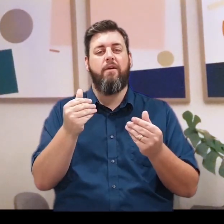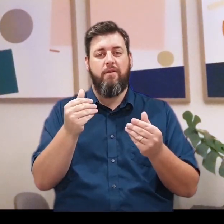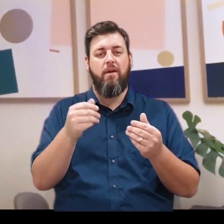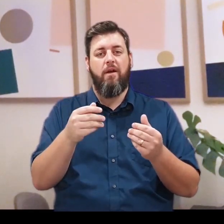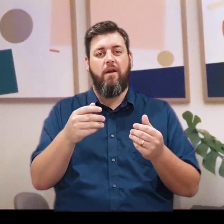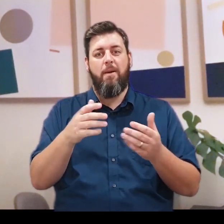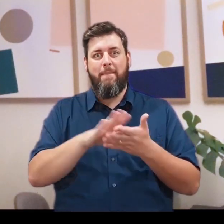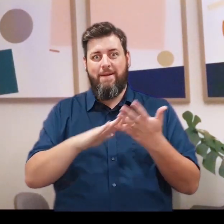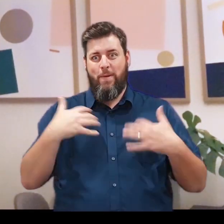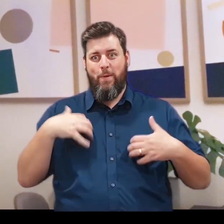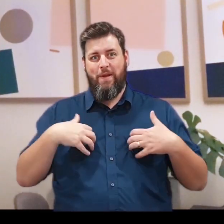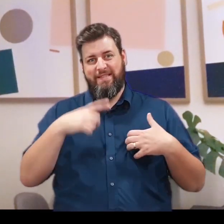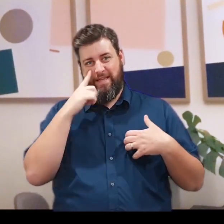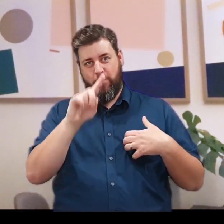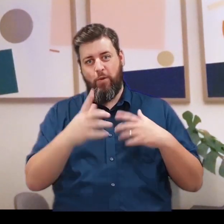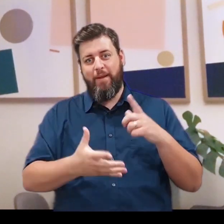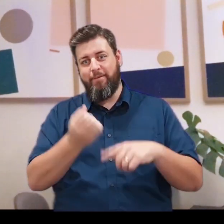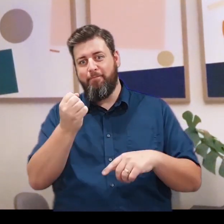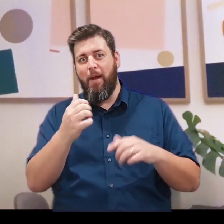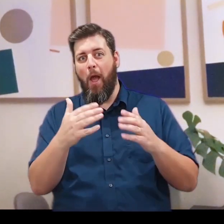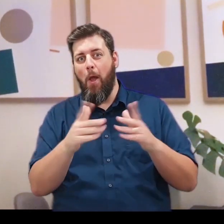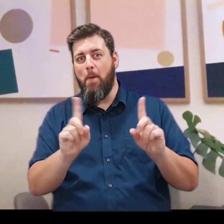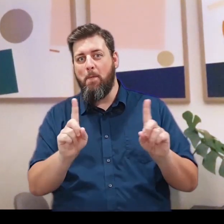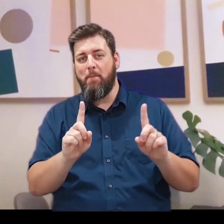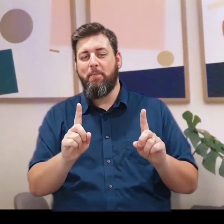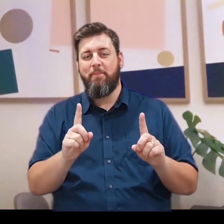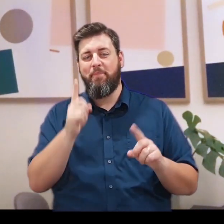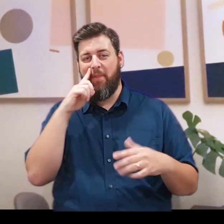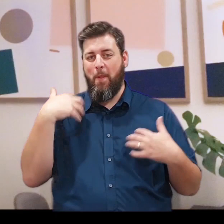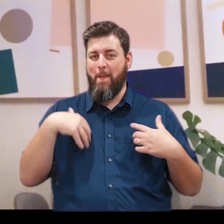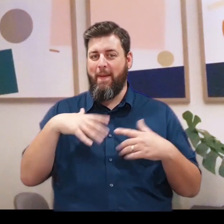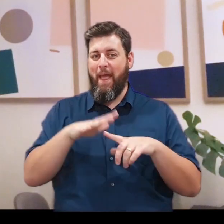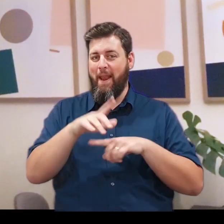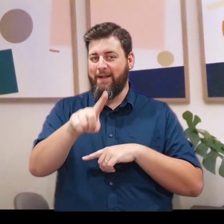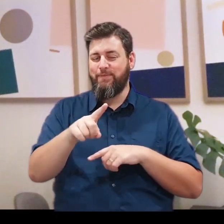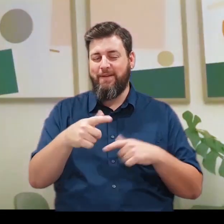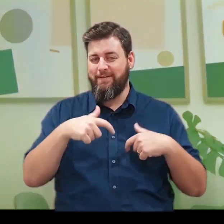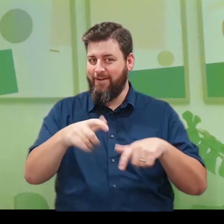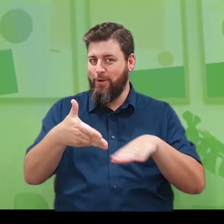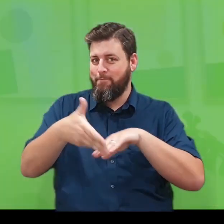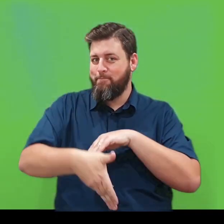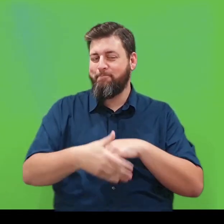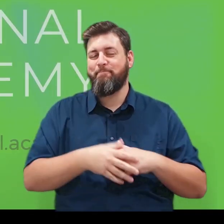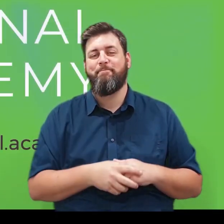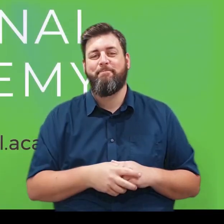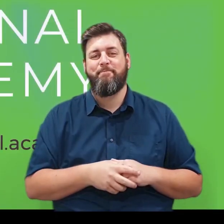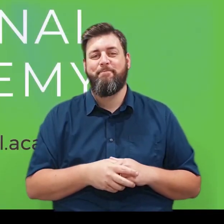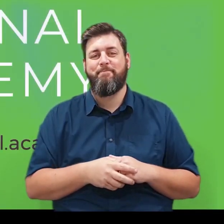you do at home. Look forward to seeing you next week. Keep working hard.